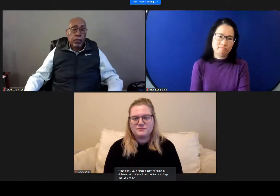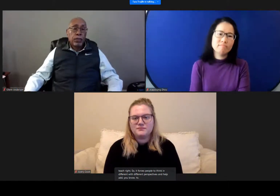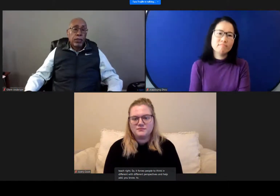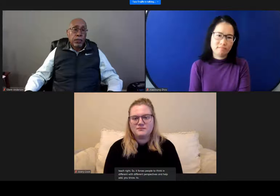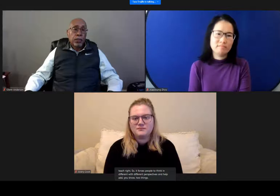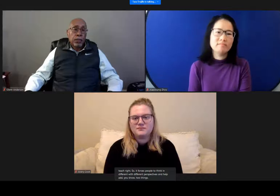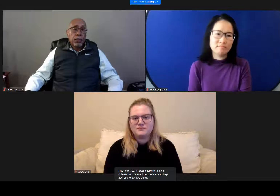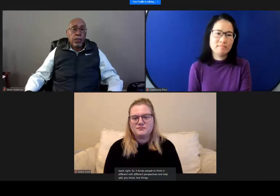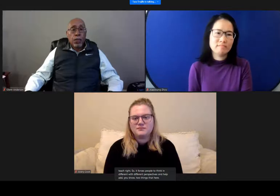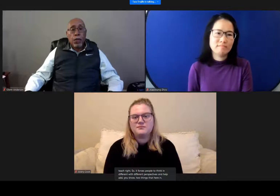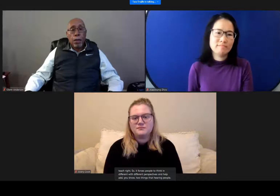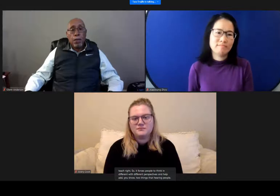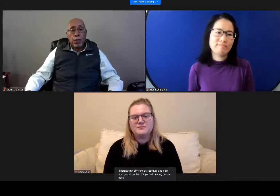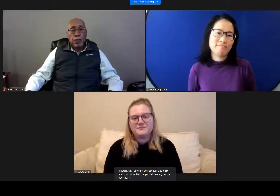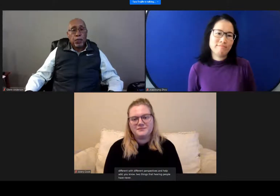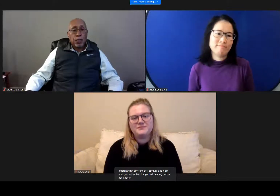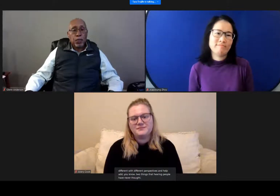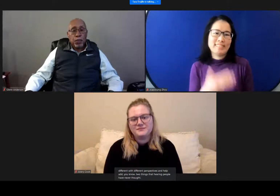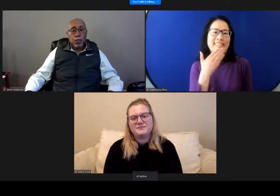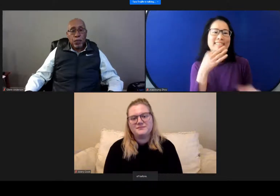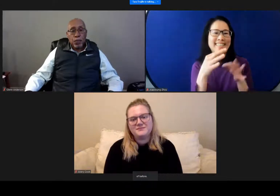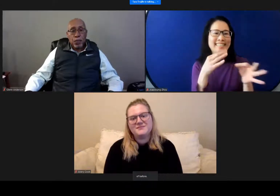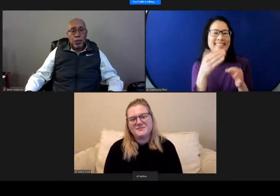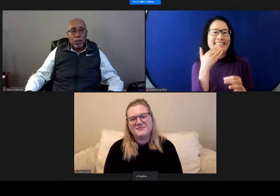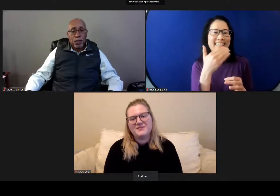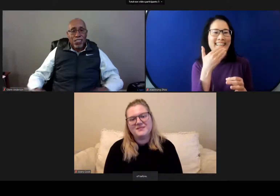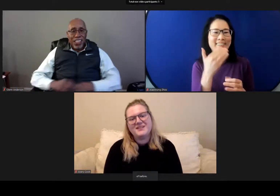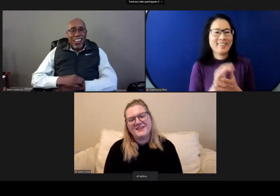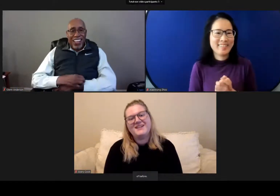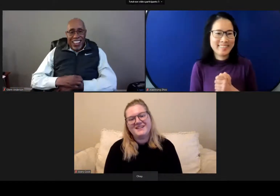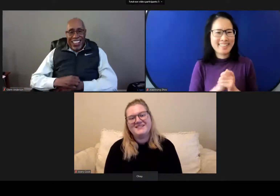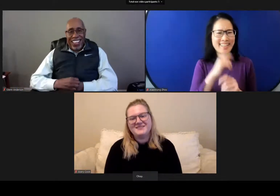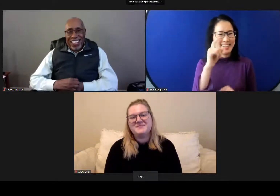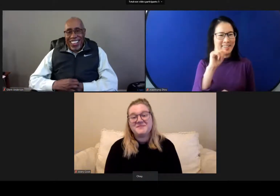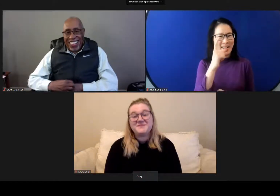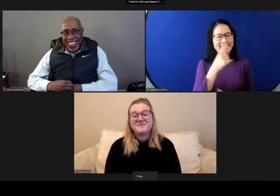to things that hearing people have never thought of before. Okay.